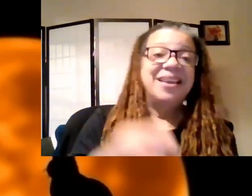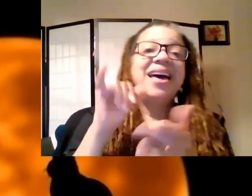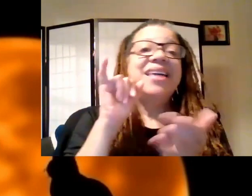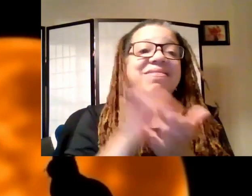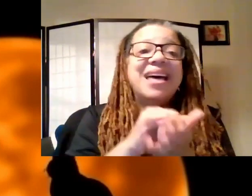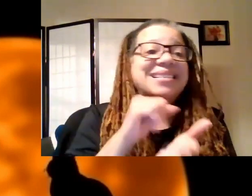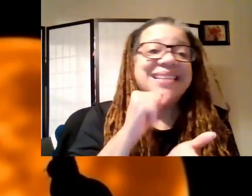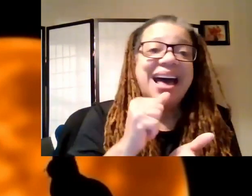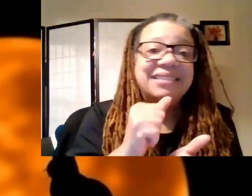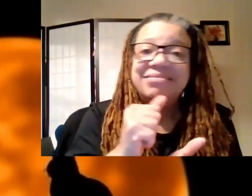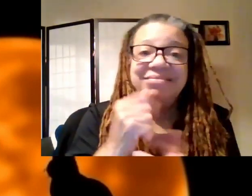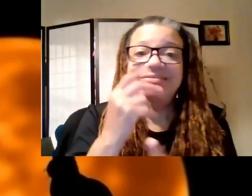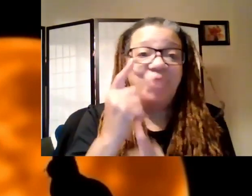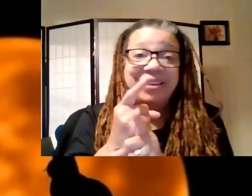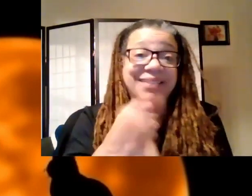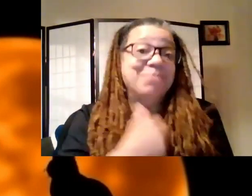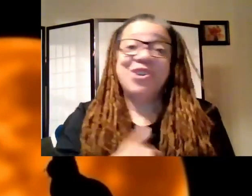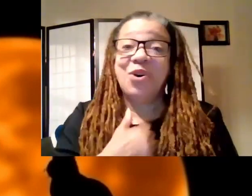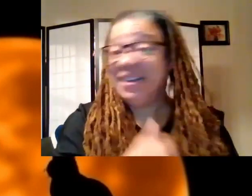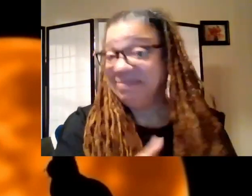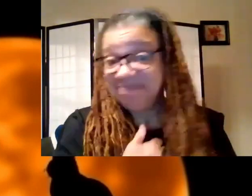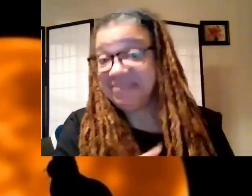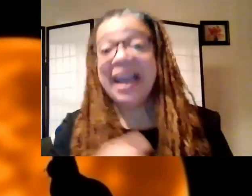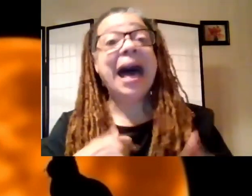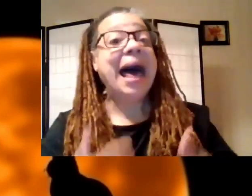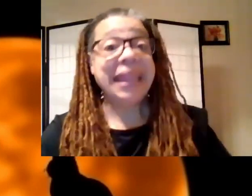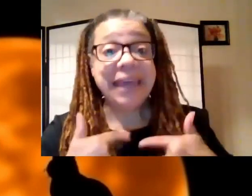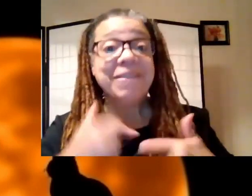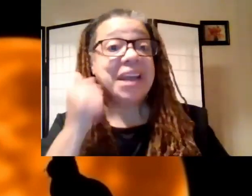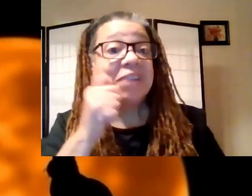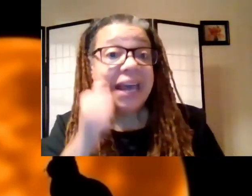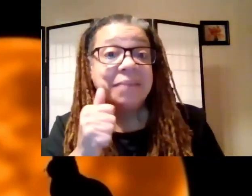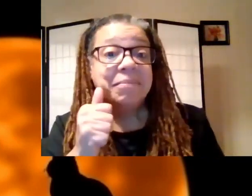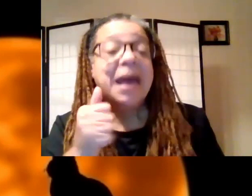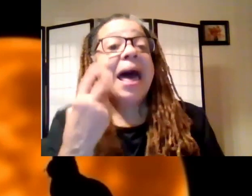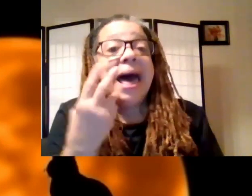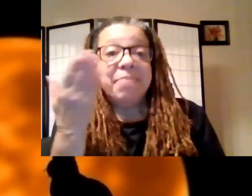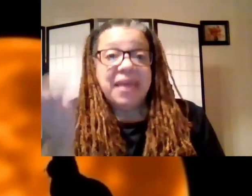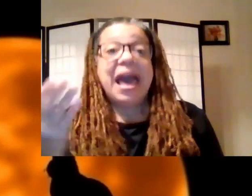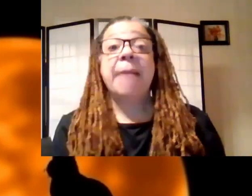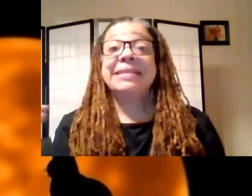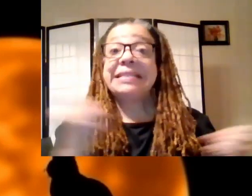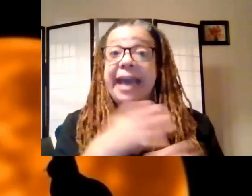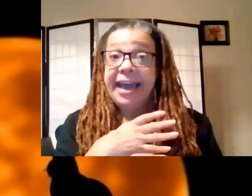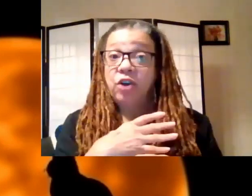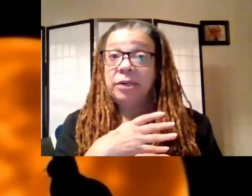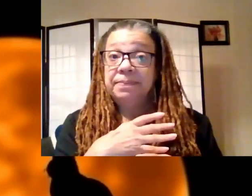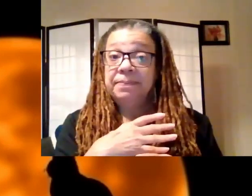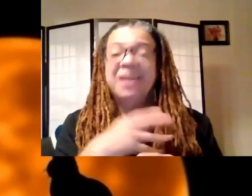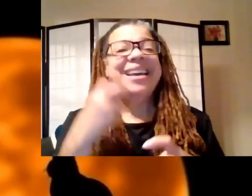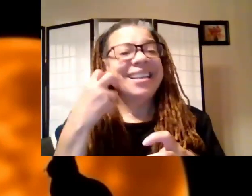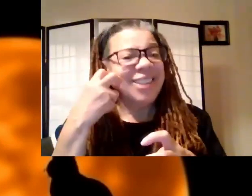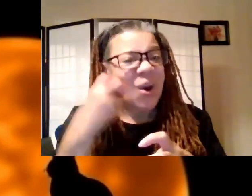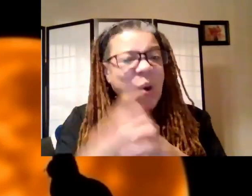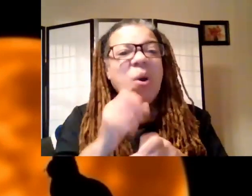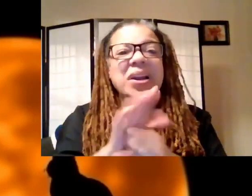that's not, I'm sorry. I'm living it. I'm there. I'm scared. It's hard enough having to go